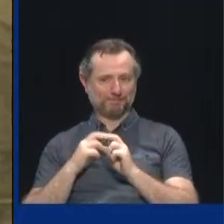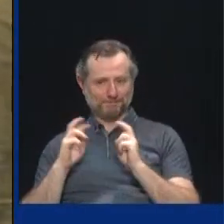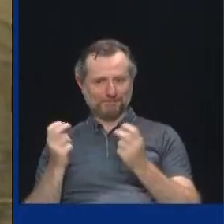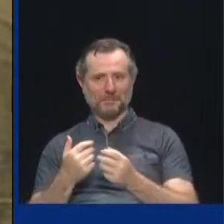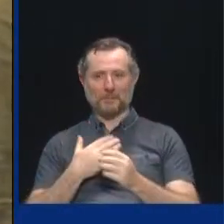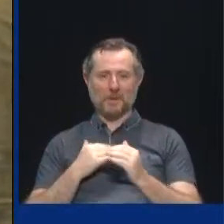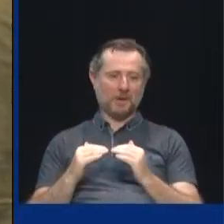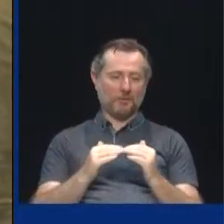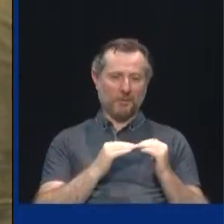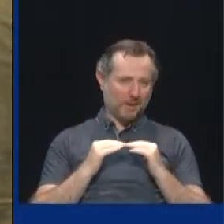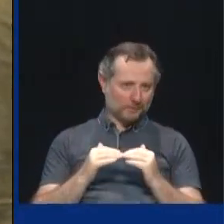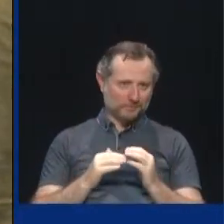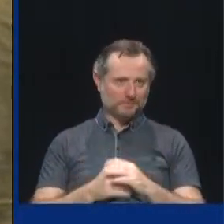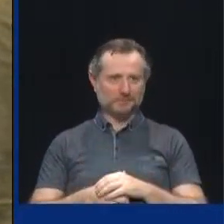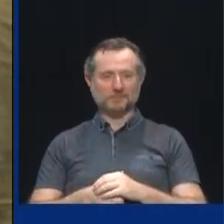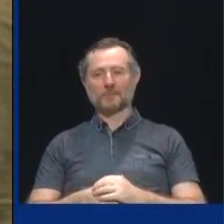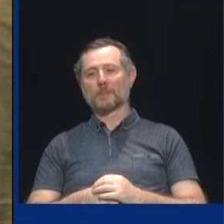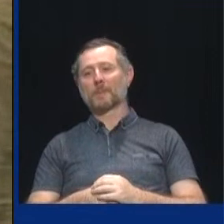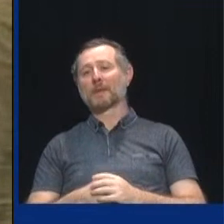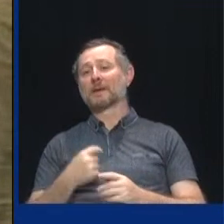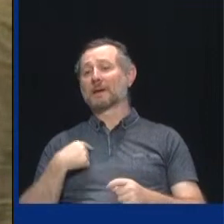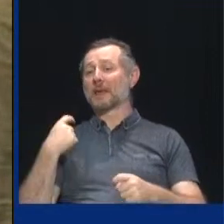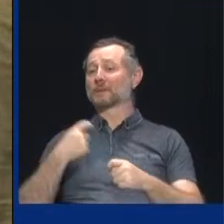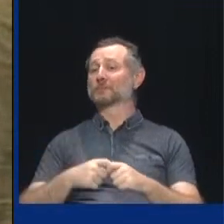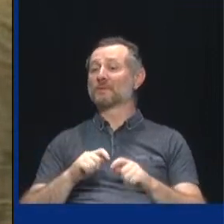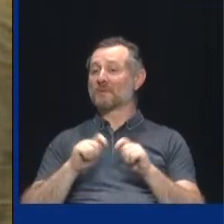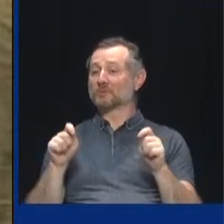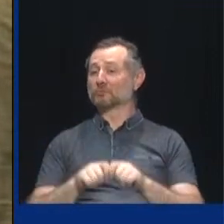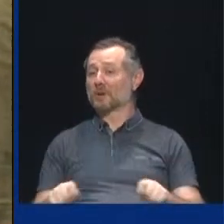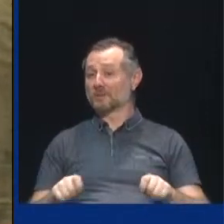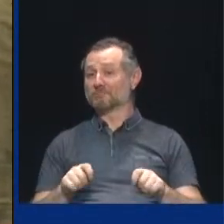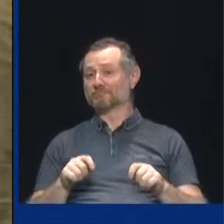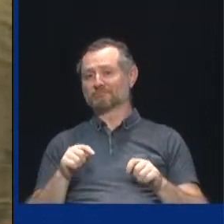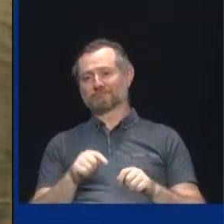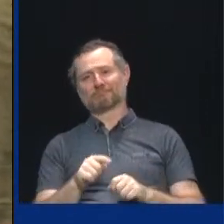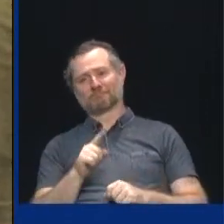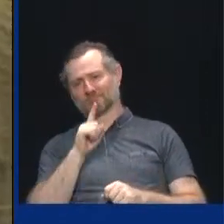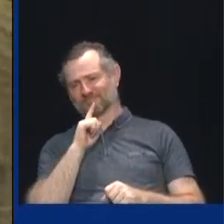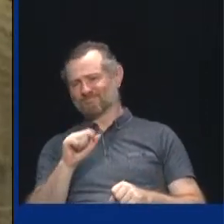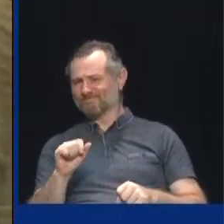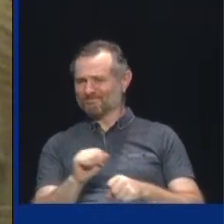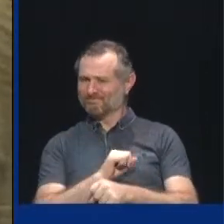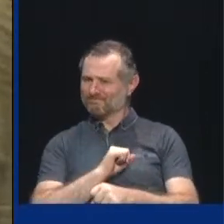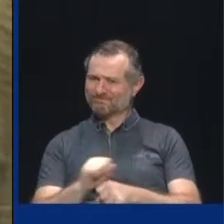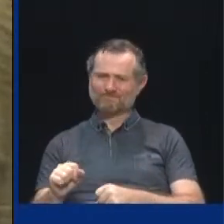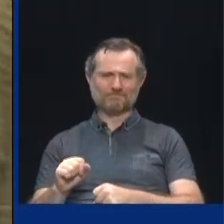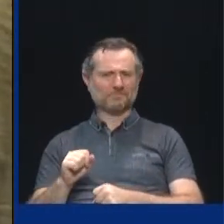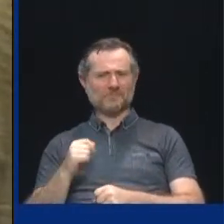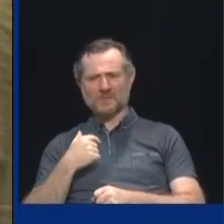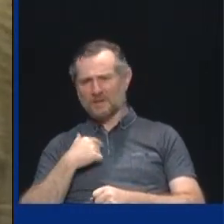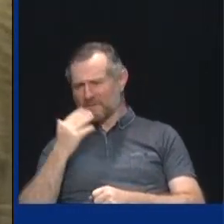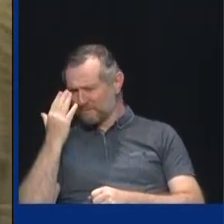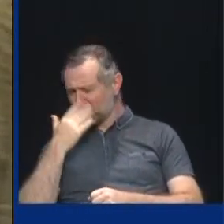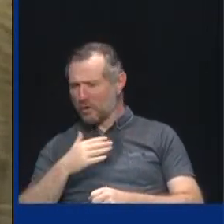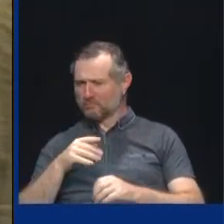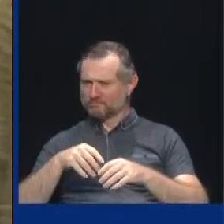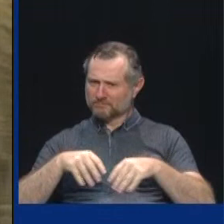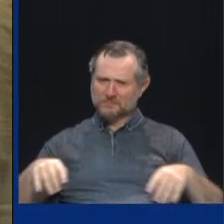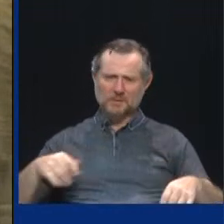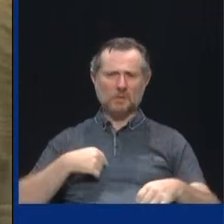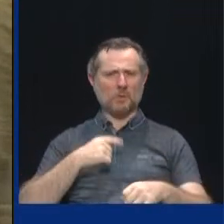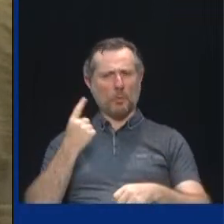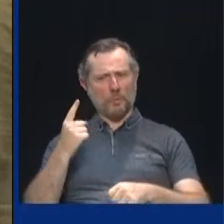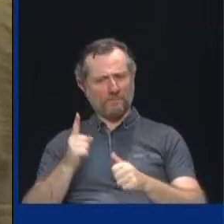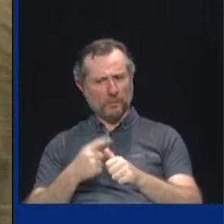Hispanic Federation and its network of agencies have been on the front line since day one on the health crisis to ensure access to